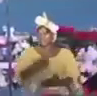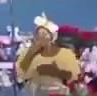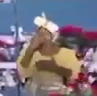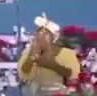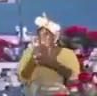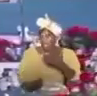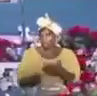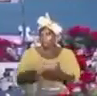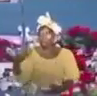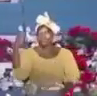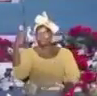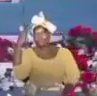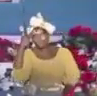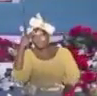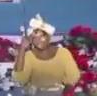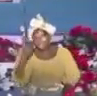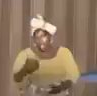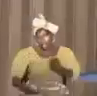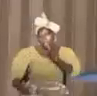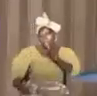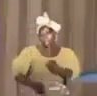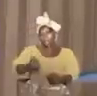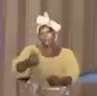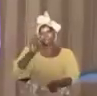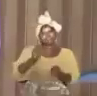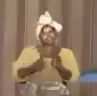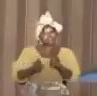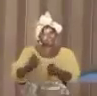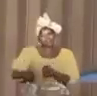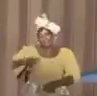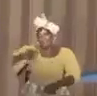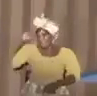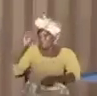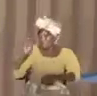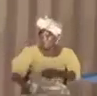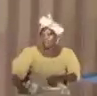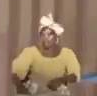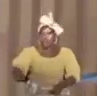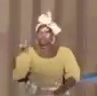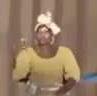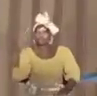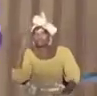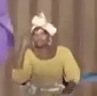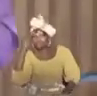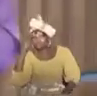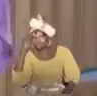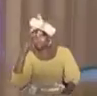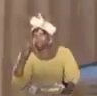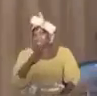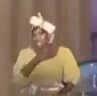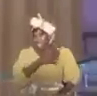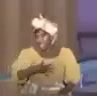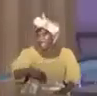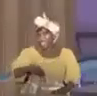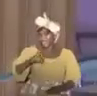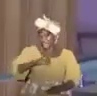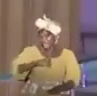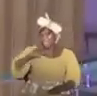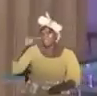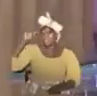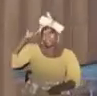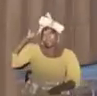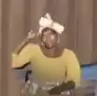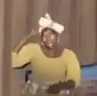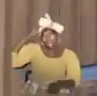of discernment. Most people cannot discern. I'm reminded about the story in Acts